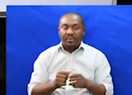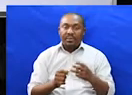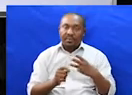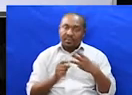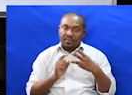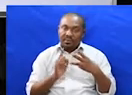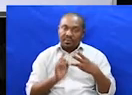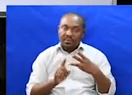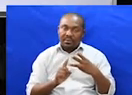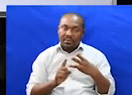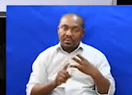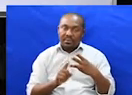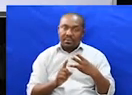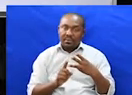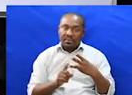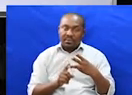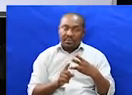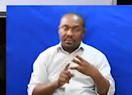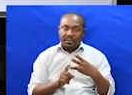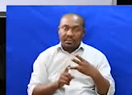And the third one,